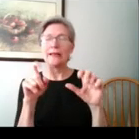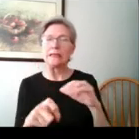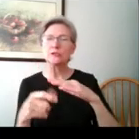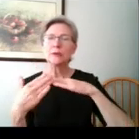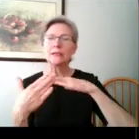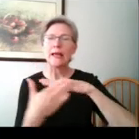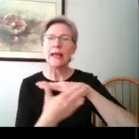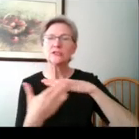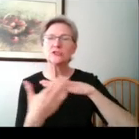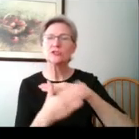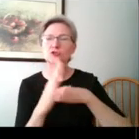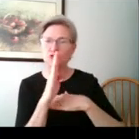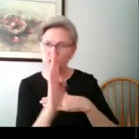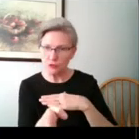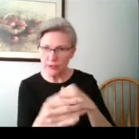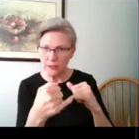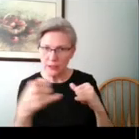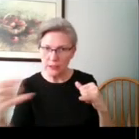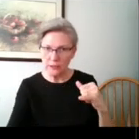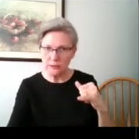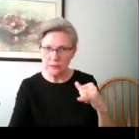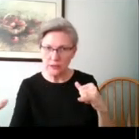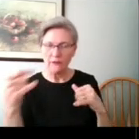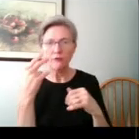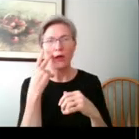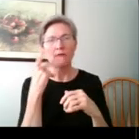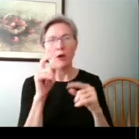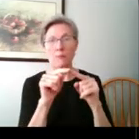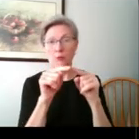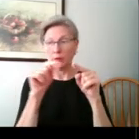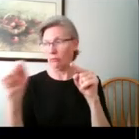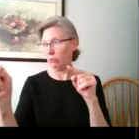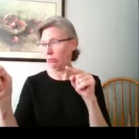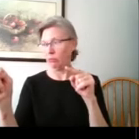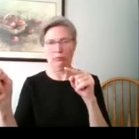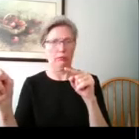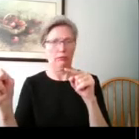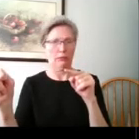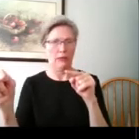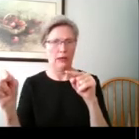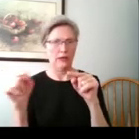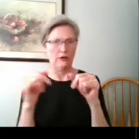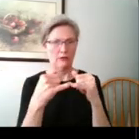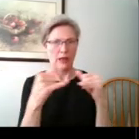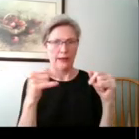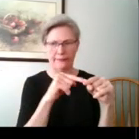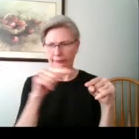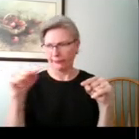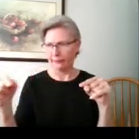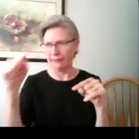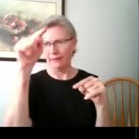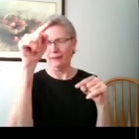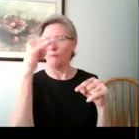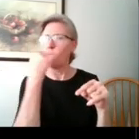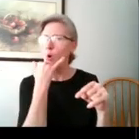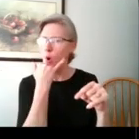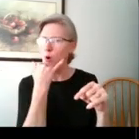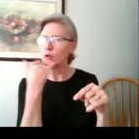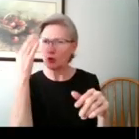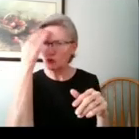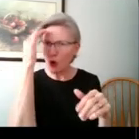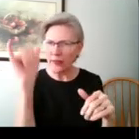is consistent throughout. So if you notice that you've got a point over here, and your line would go make the zigzag shape, that would not be